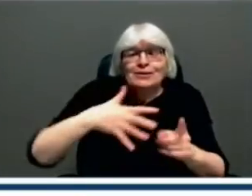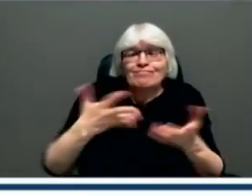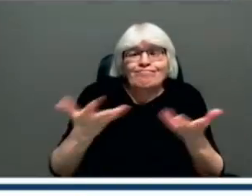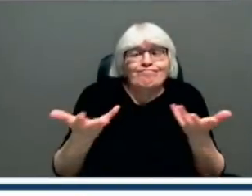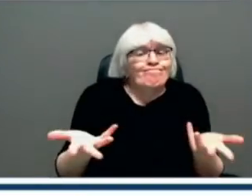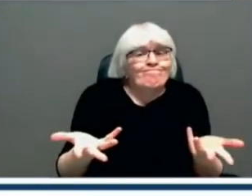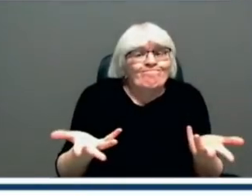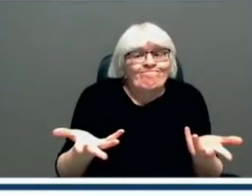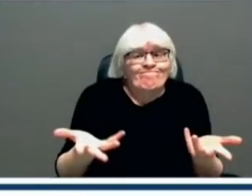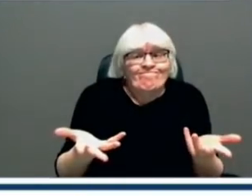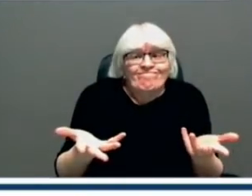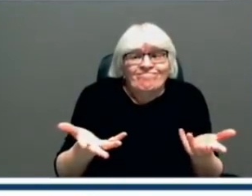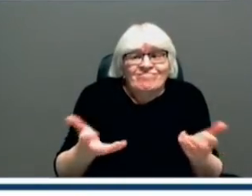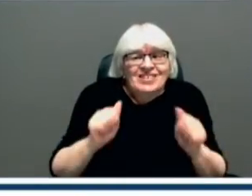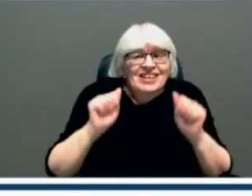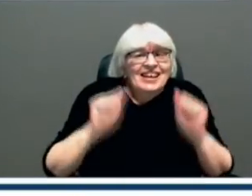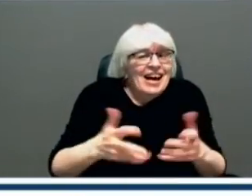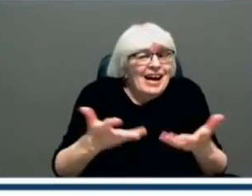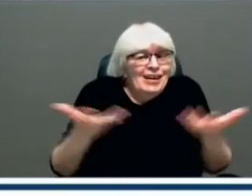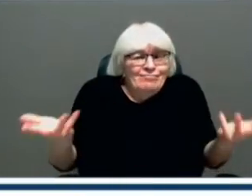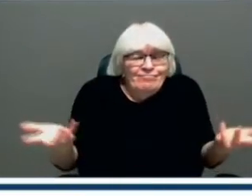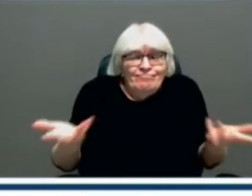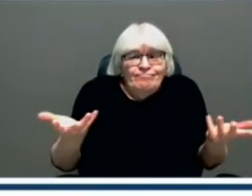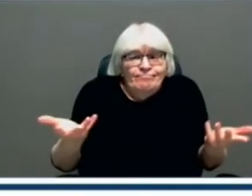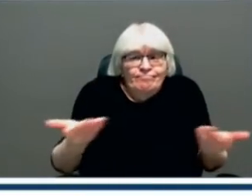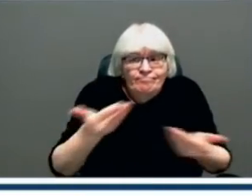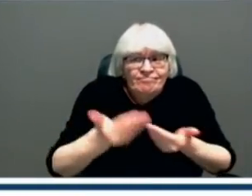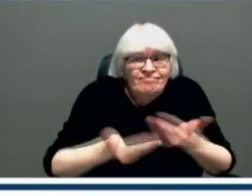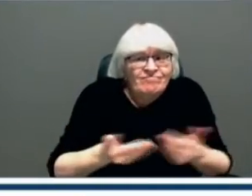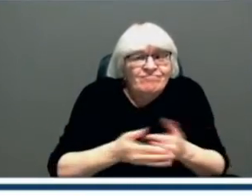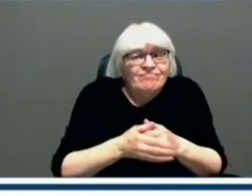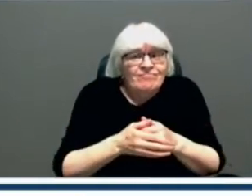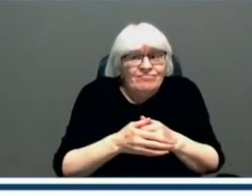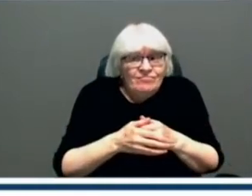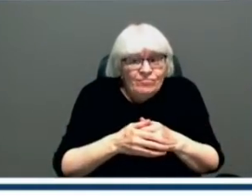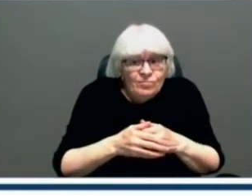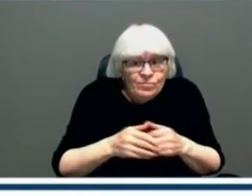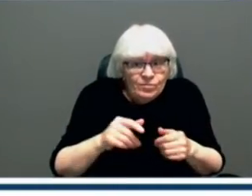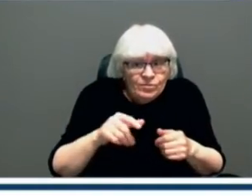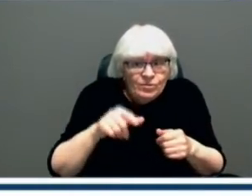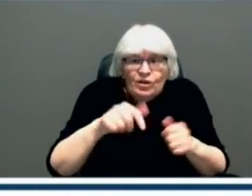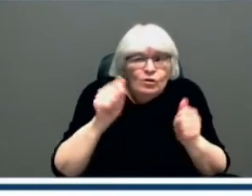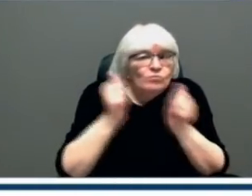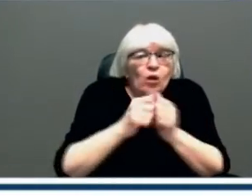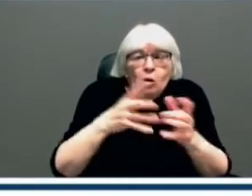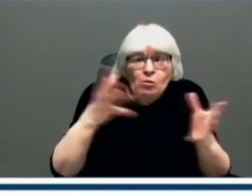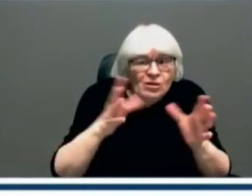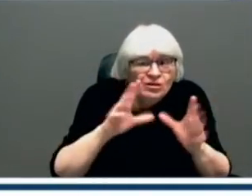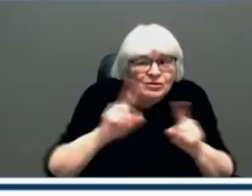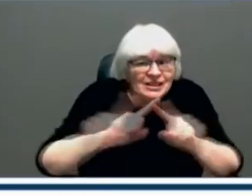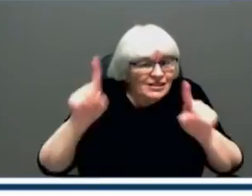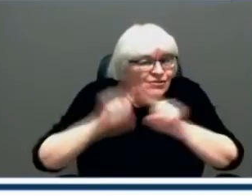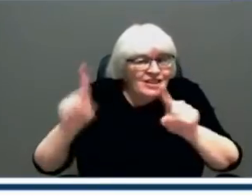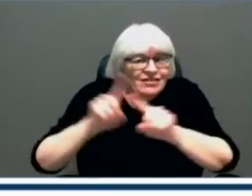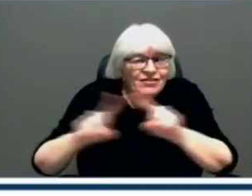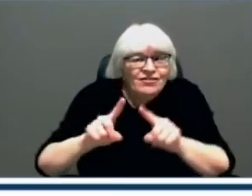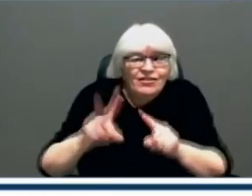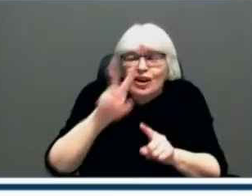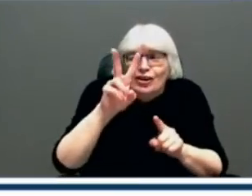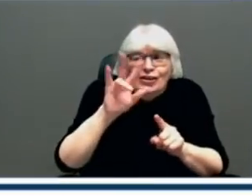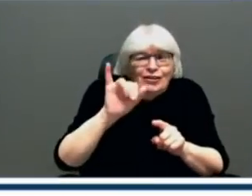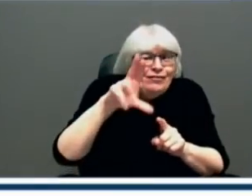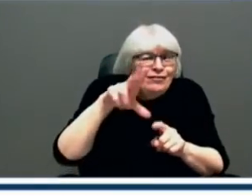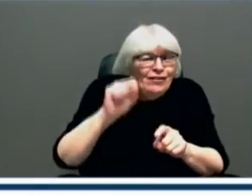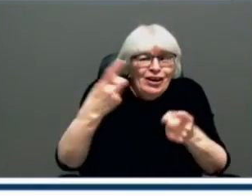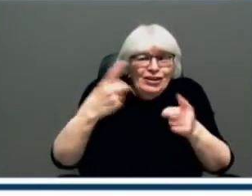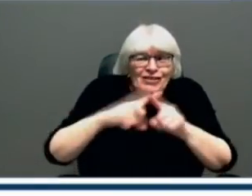actually and focus not just on COVID, but a range of respiratory viruses that we have to continue to be respectful